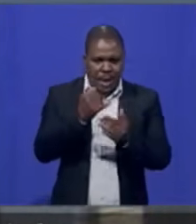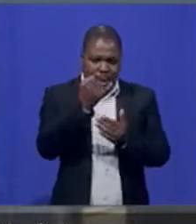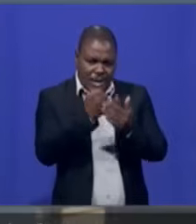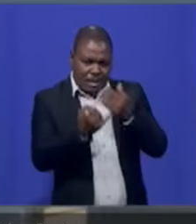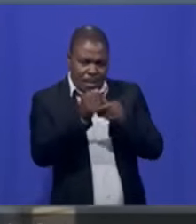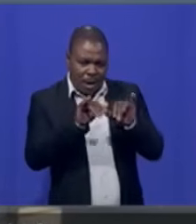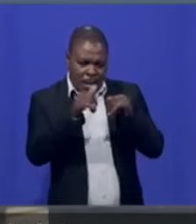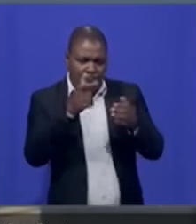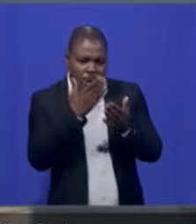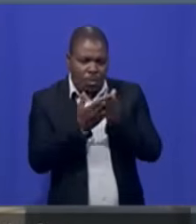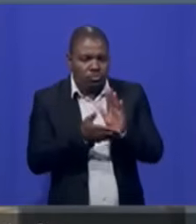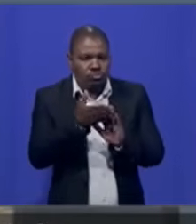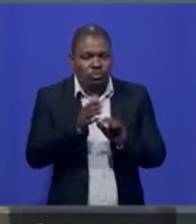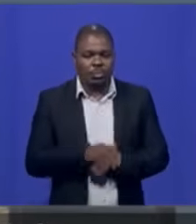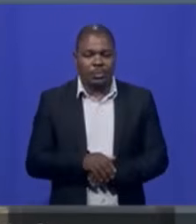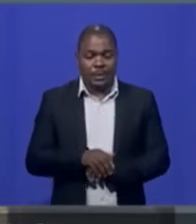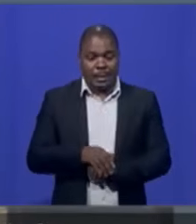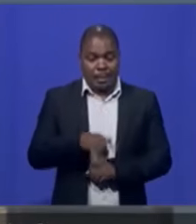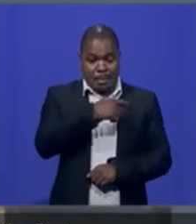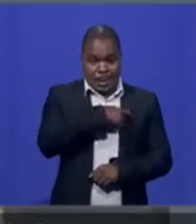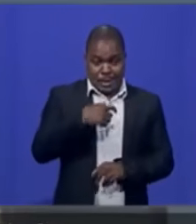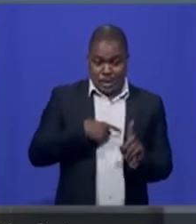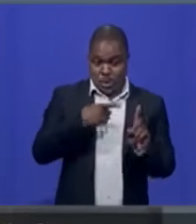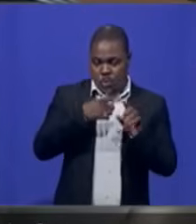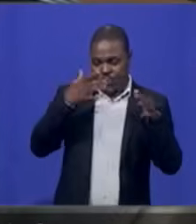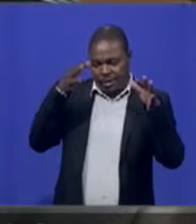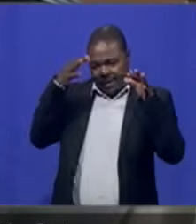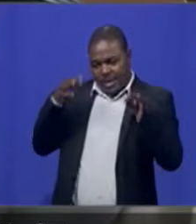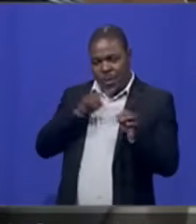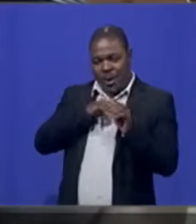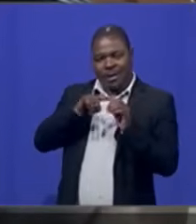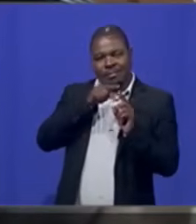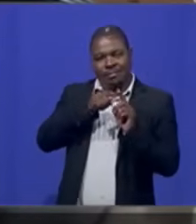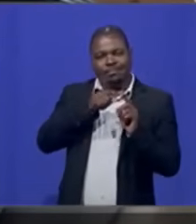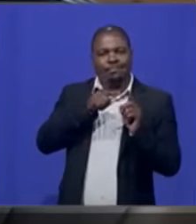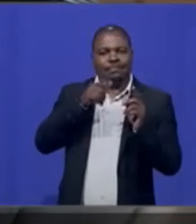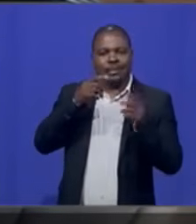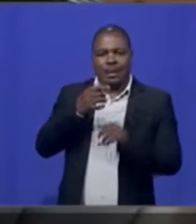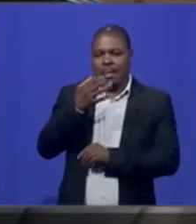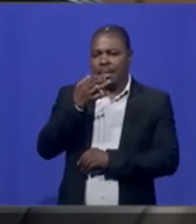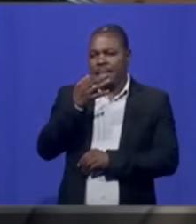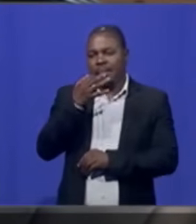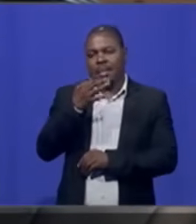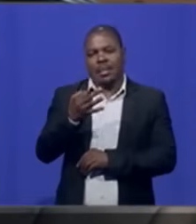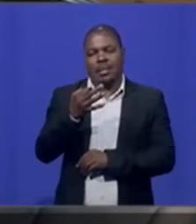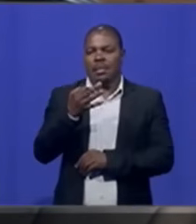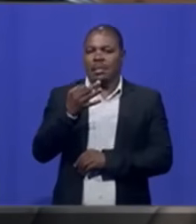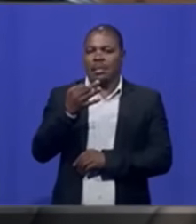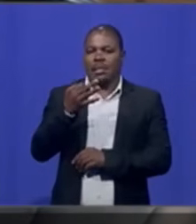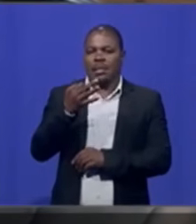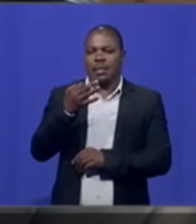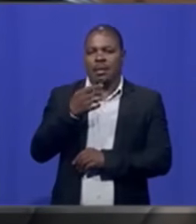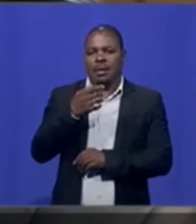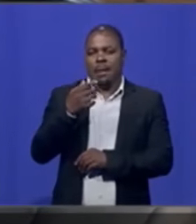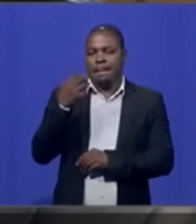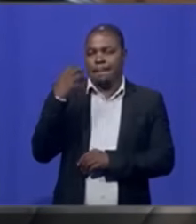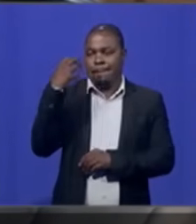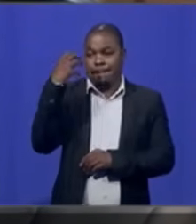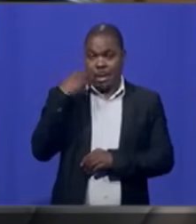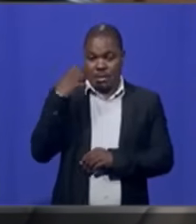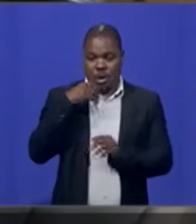ikemetseng. The President has the last word, has determined what needs to happen, has assigned a 3-member ministerial